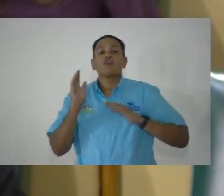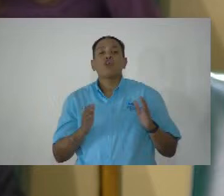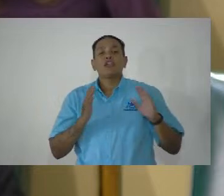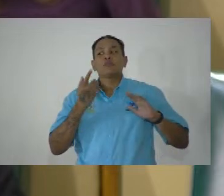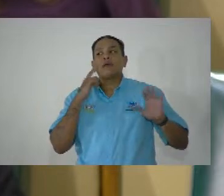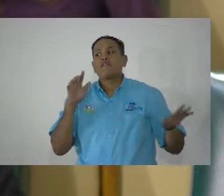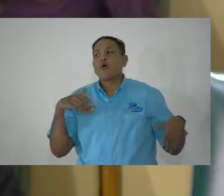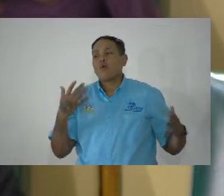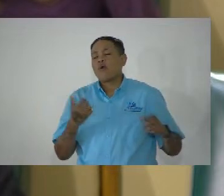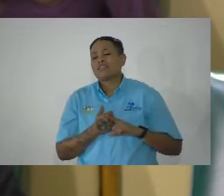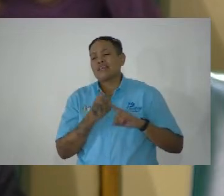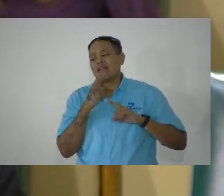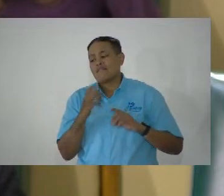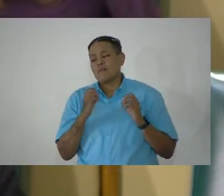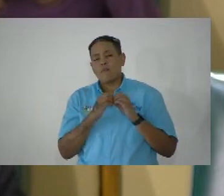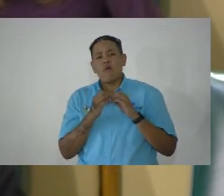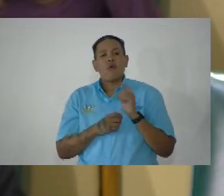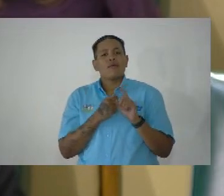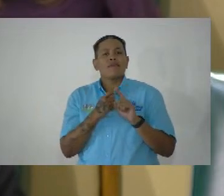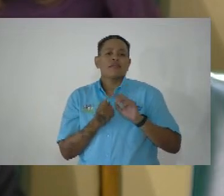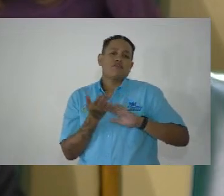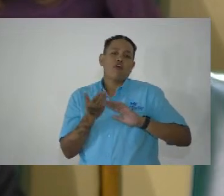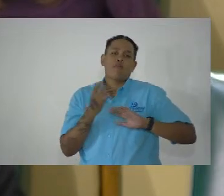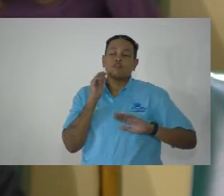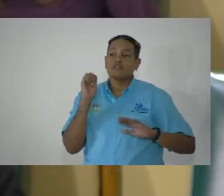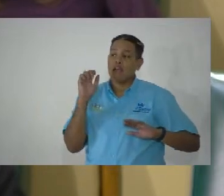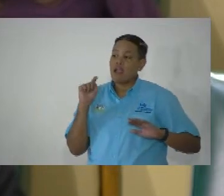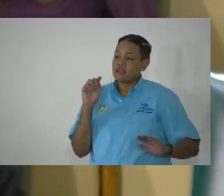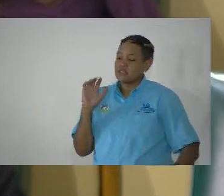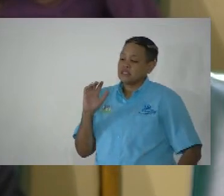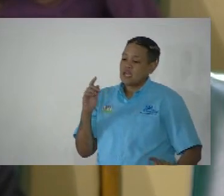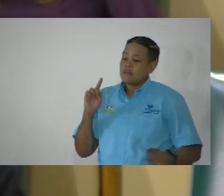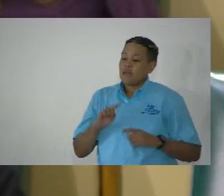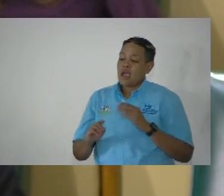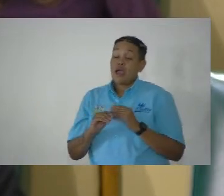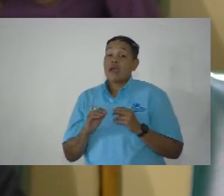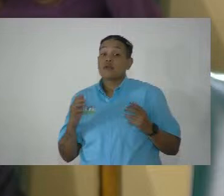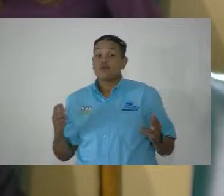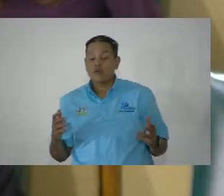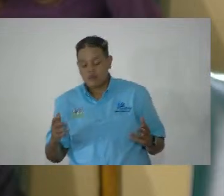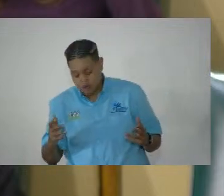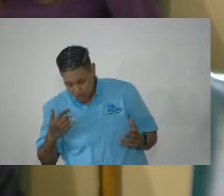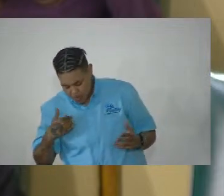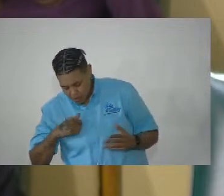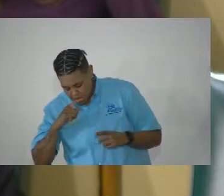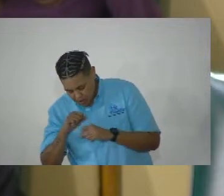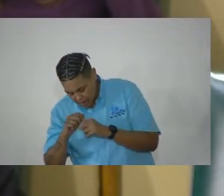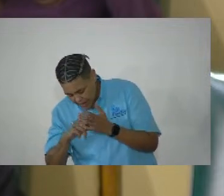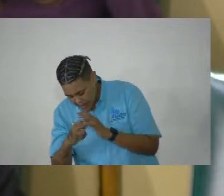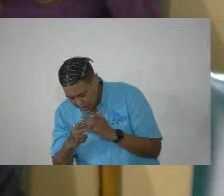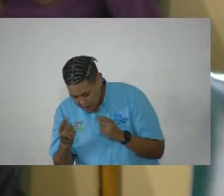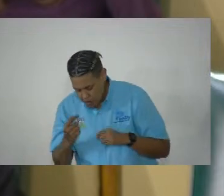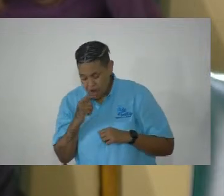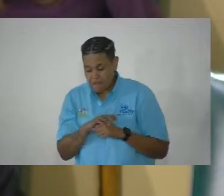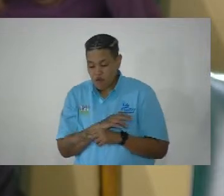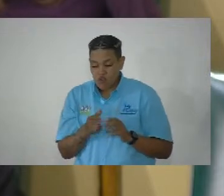for the more effective operation of the Act. And so, we intend to do a full